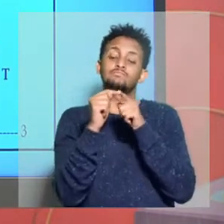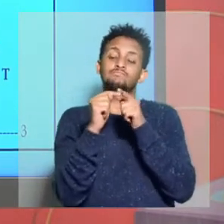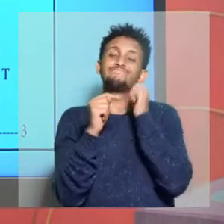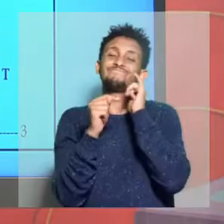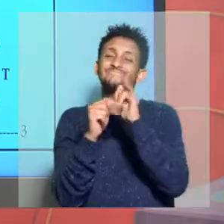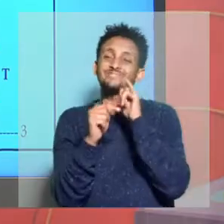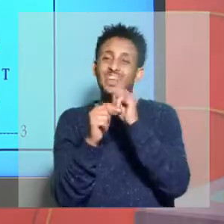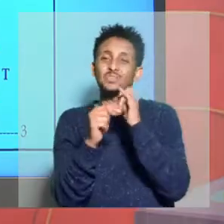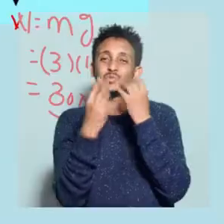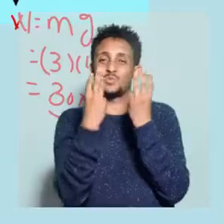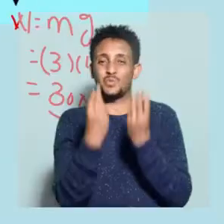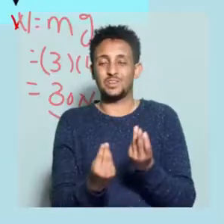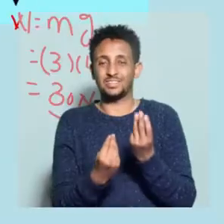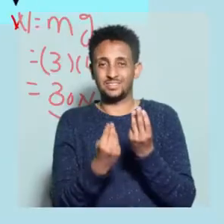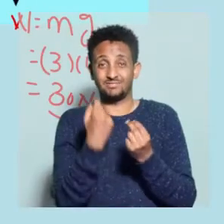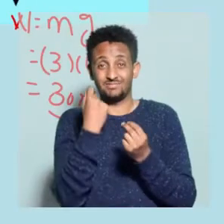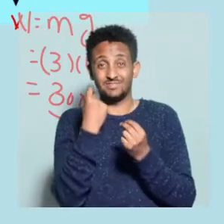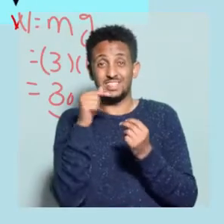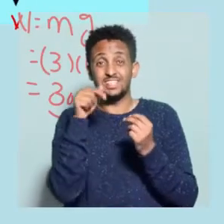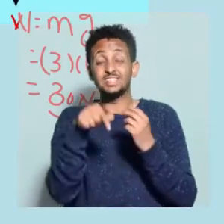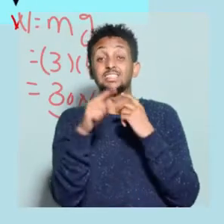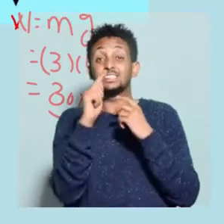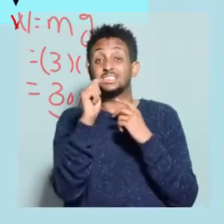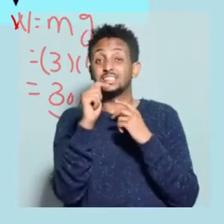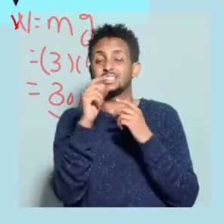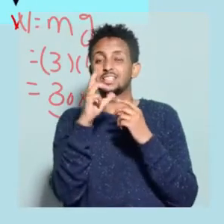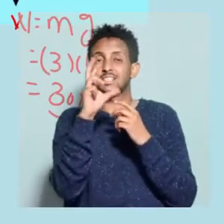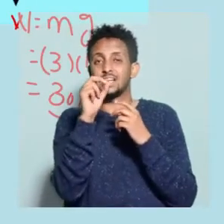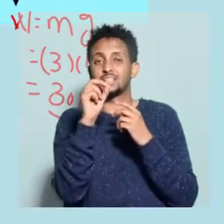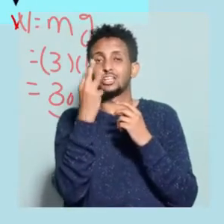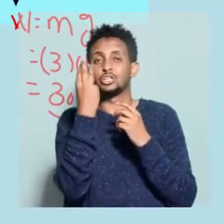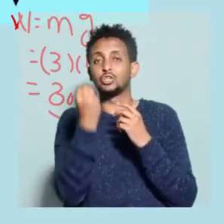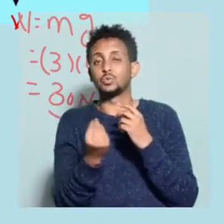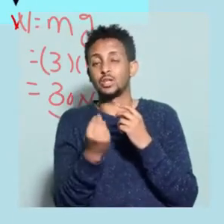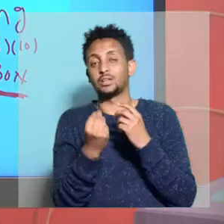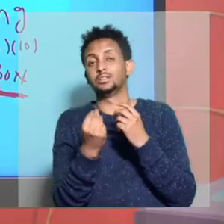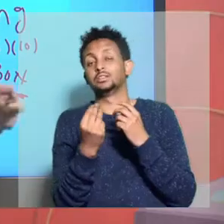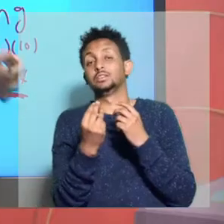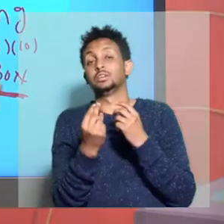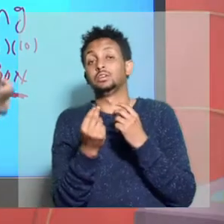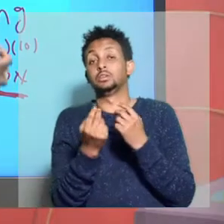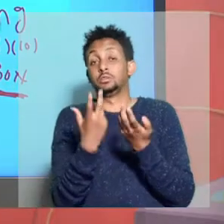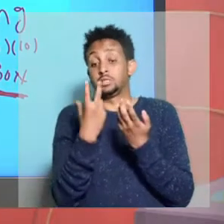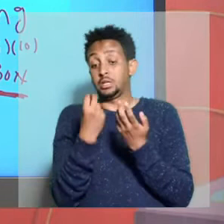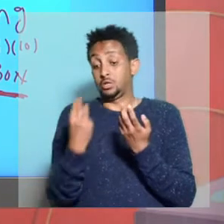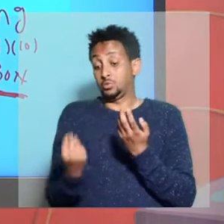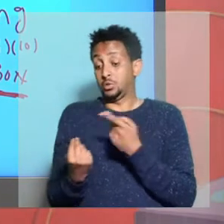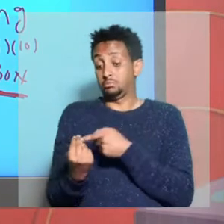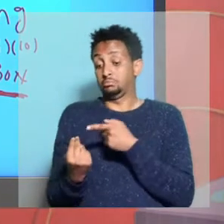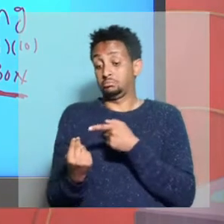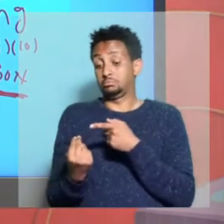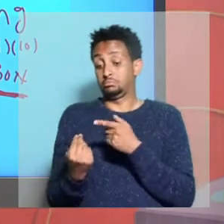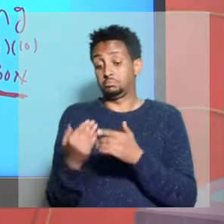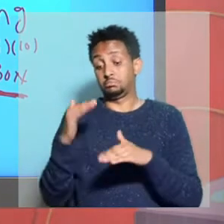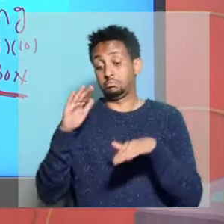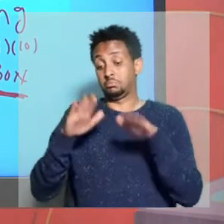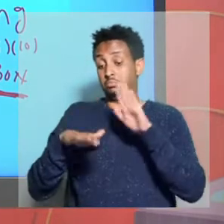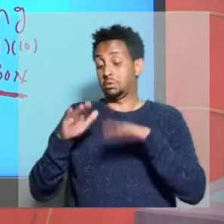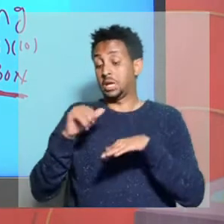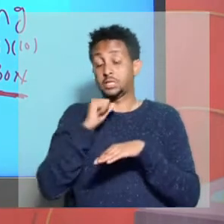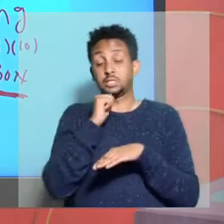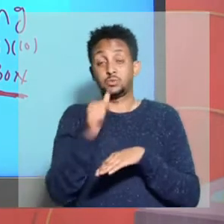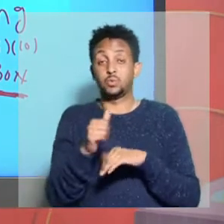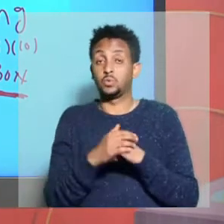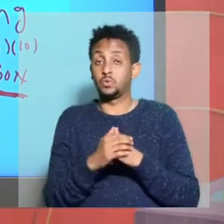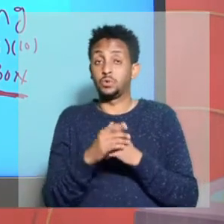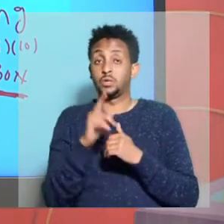itself. Previously, we have the tension here. It is 30 Newton weight. This is 30 Newton counterbalanced by the tension